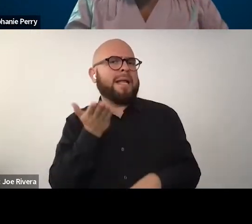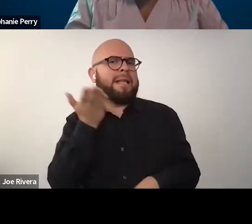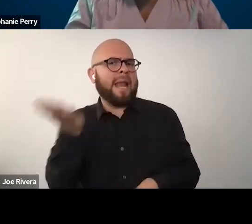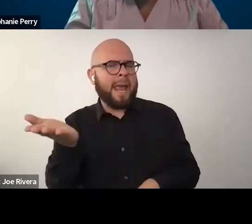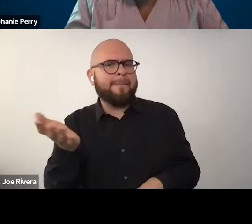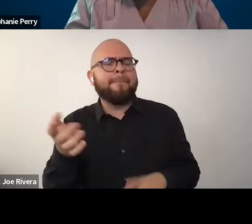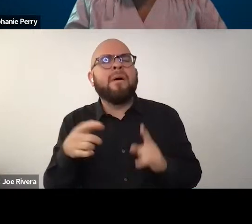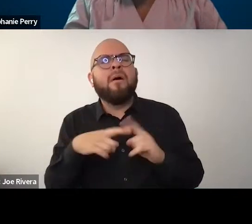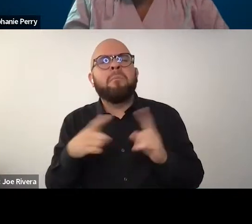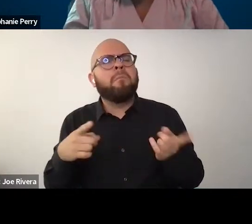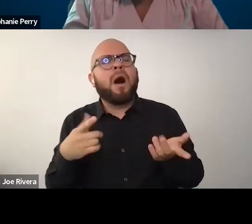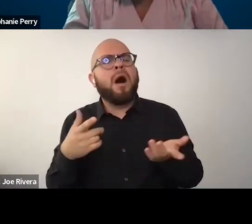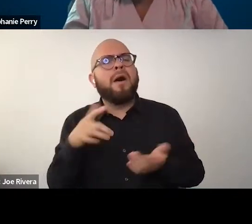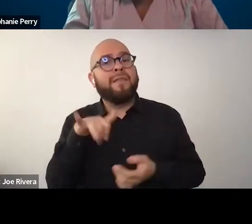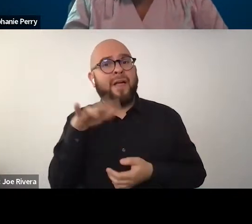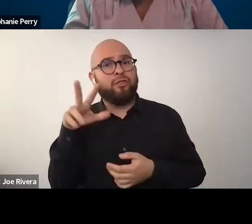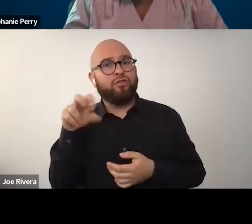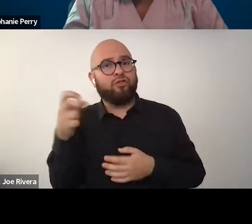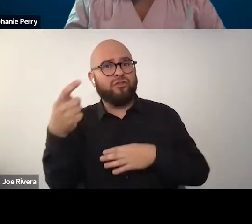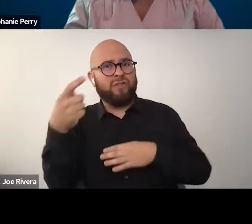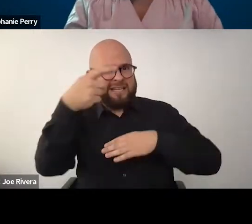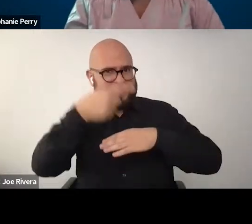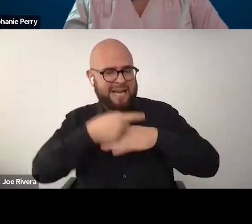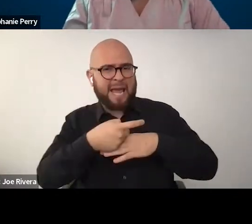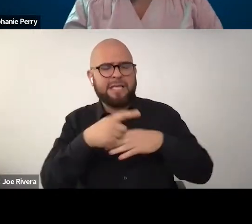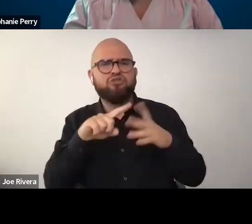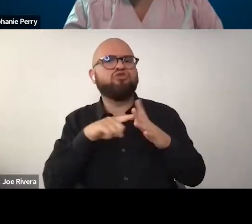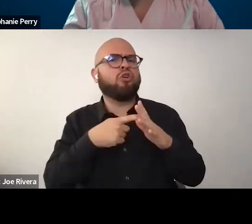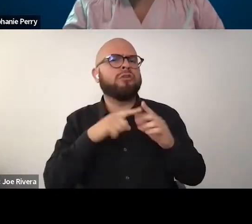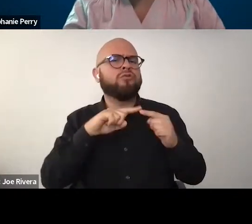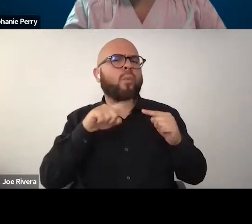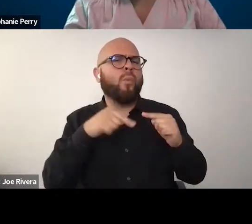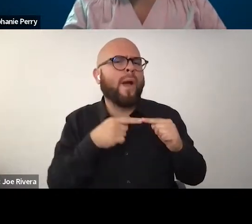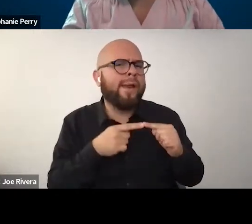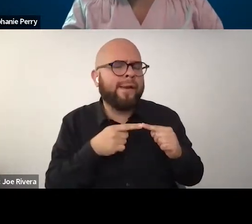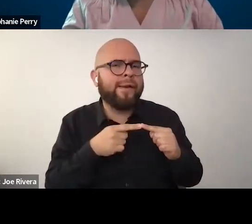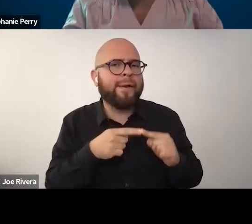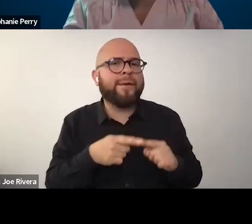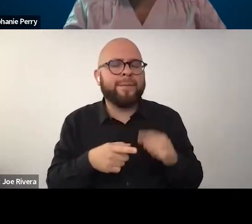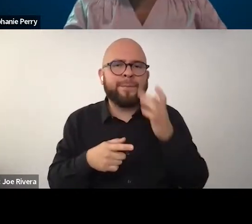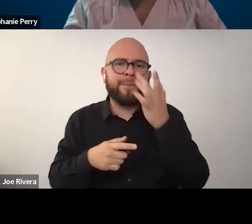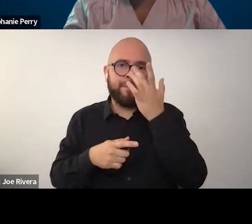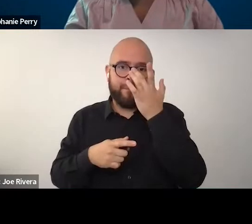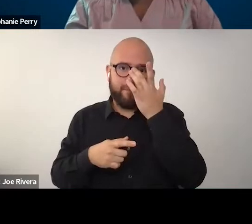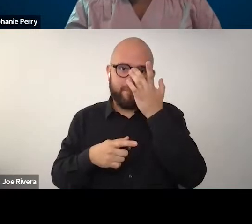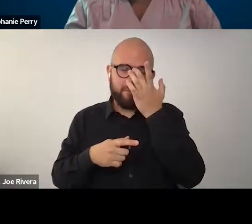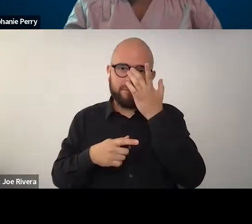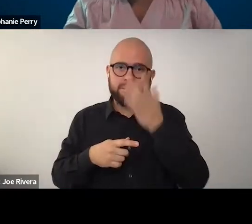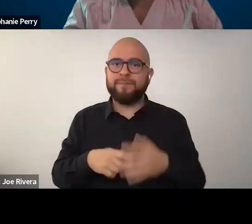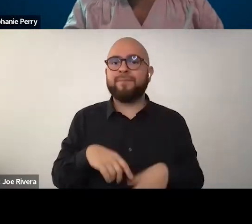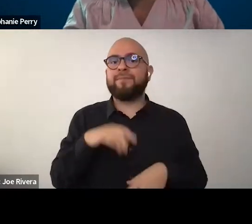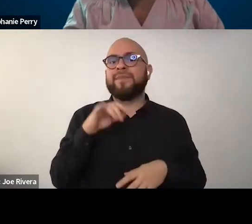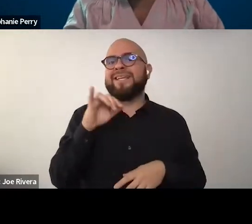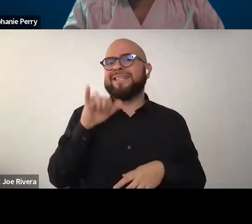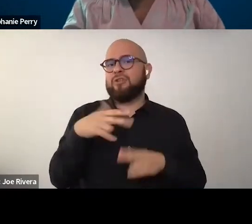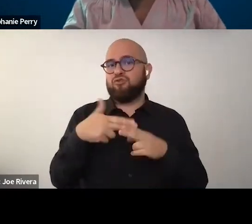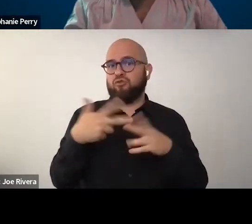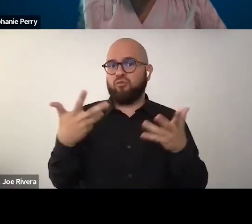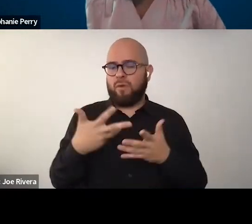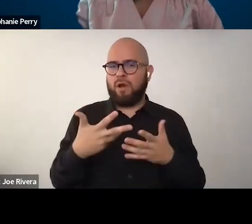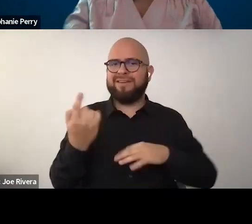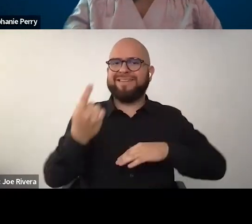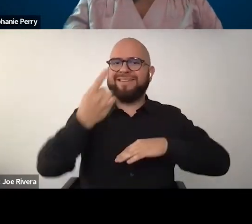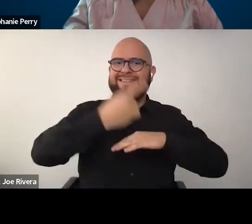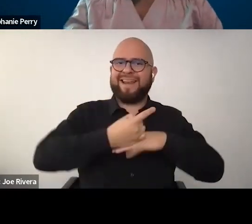does that 30 days actually start running? So that is will be what we would call the date of knowledge.